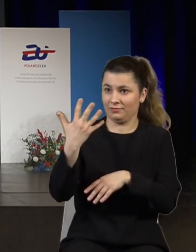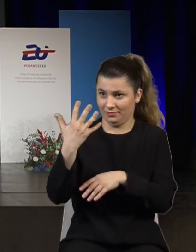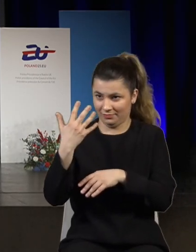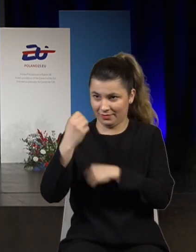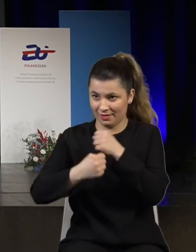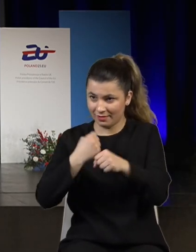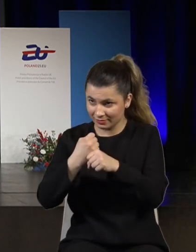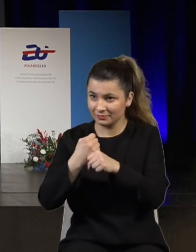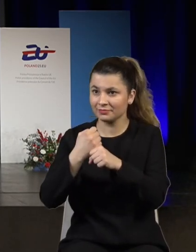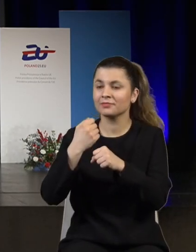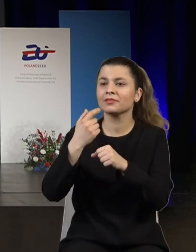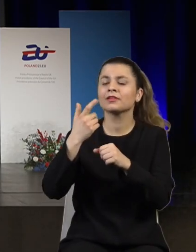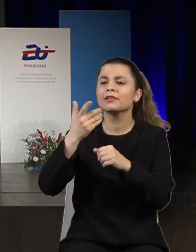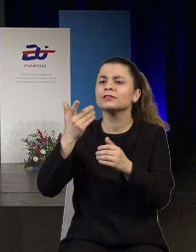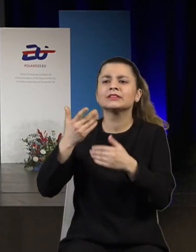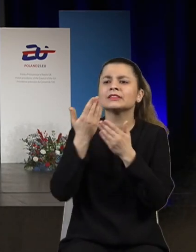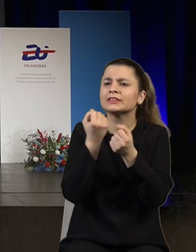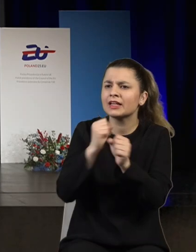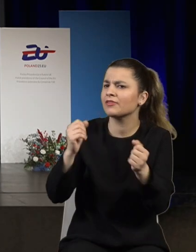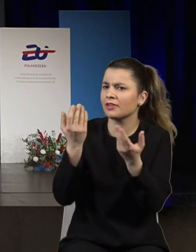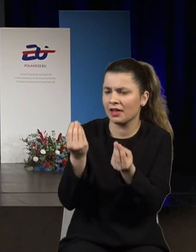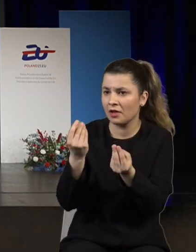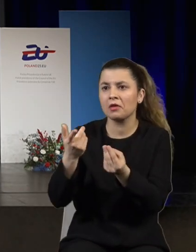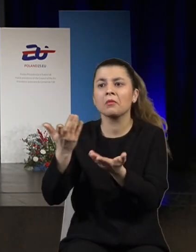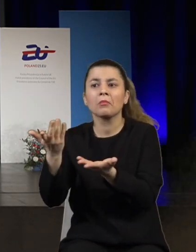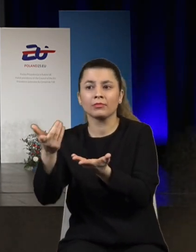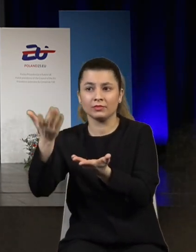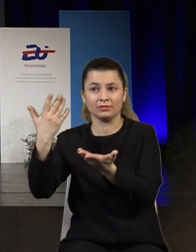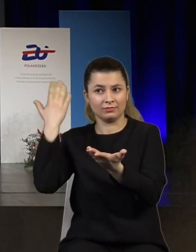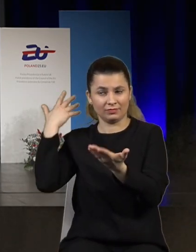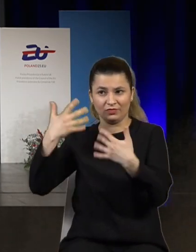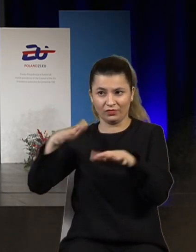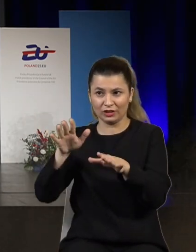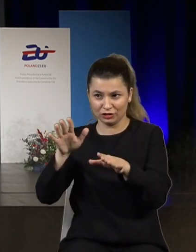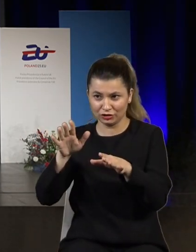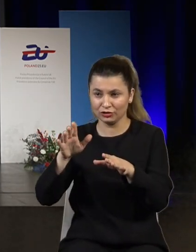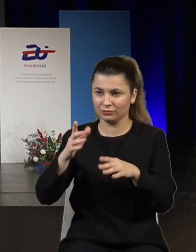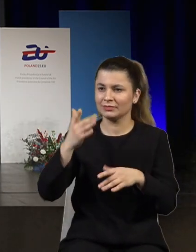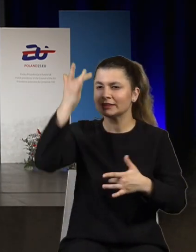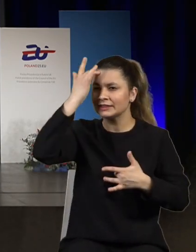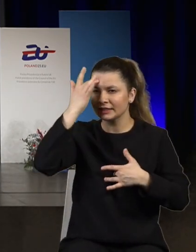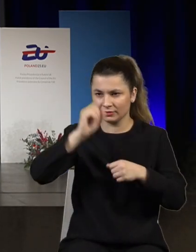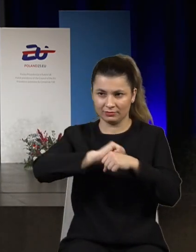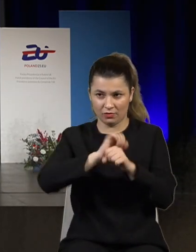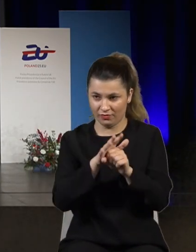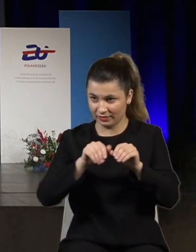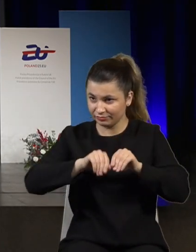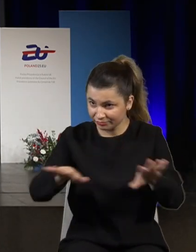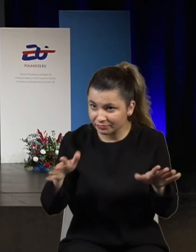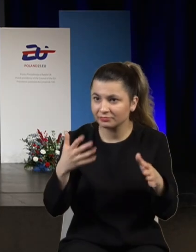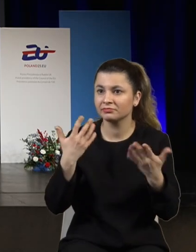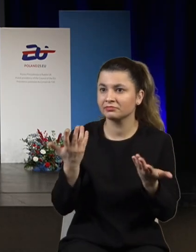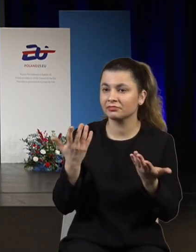what initiatives and action is EU taking in the field of military mobility? We all, of course, know about Connection Europe facility.